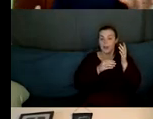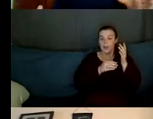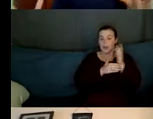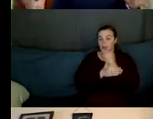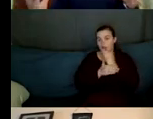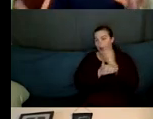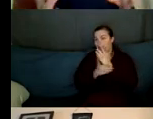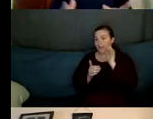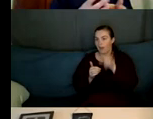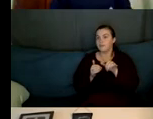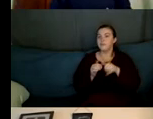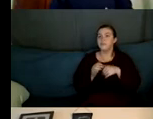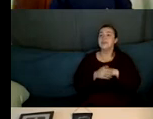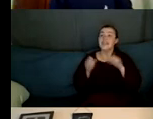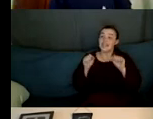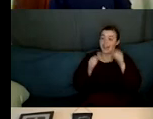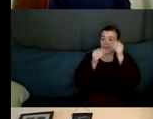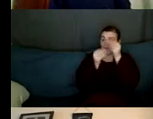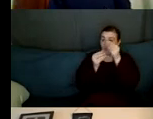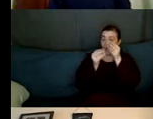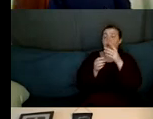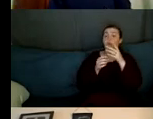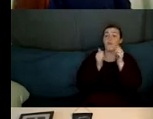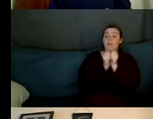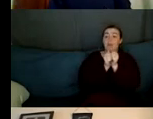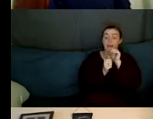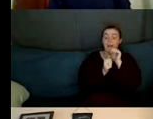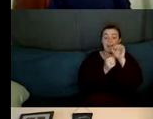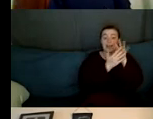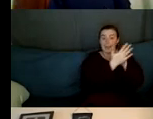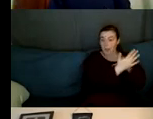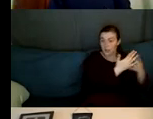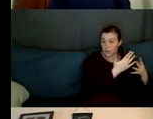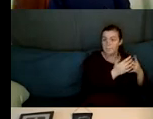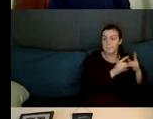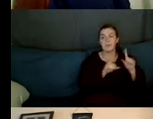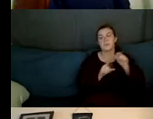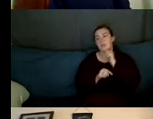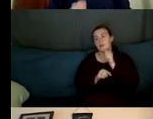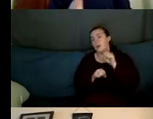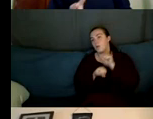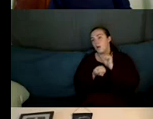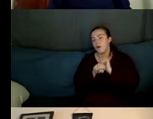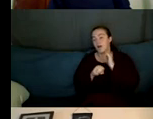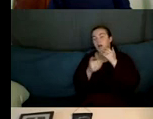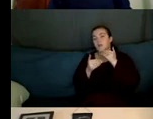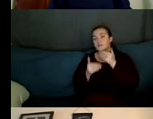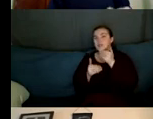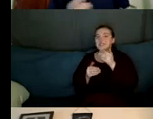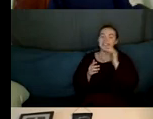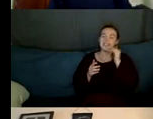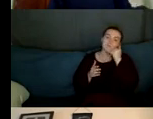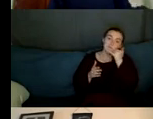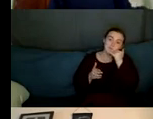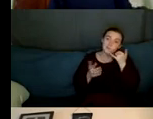sure. It doesn't work very well on cell phones. So if people are accessing your website